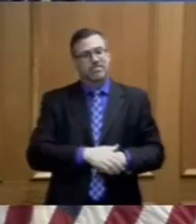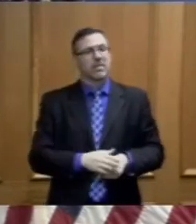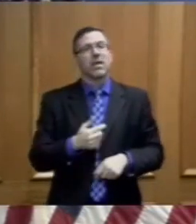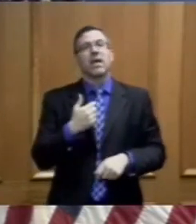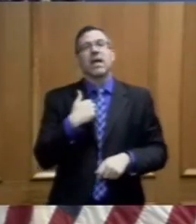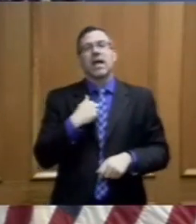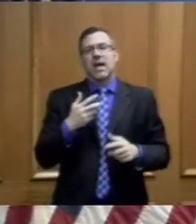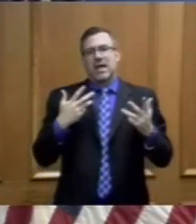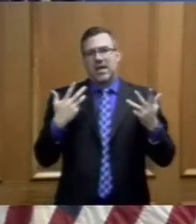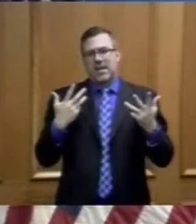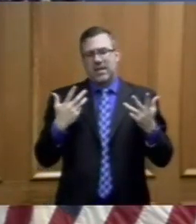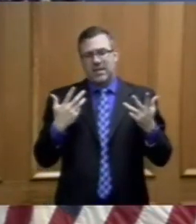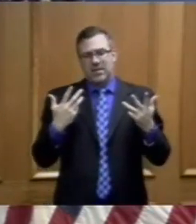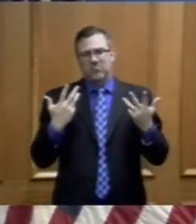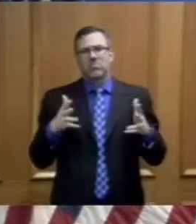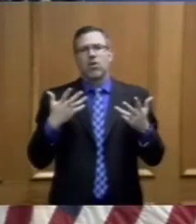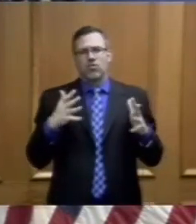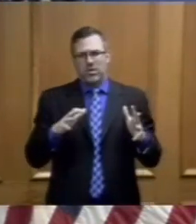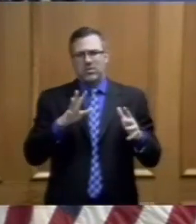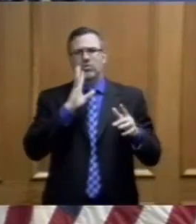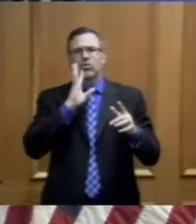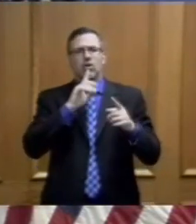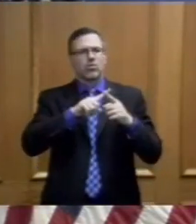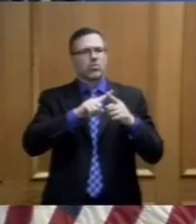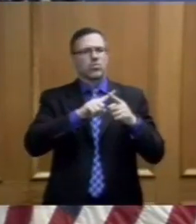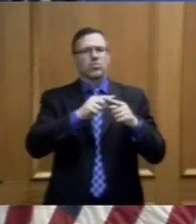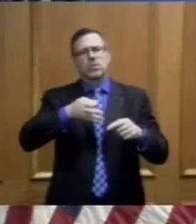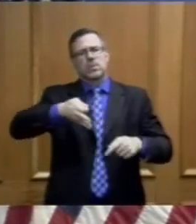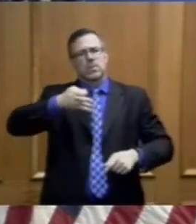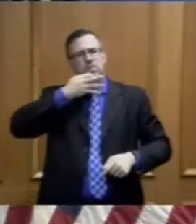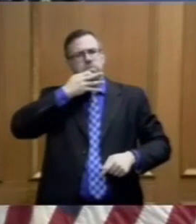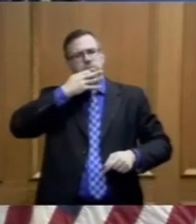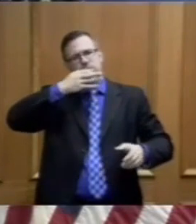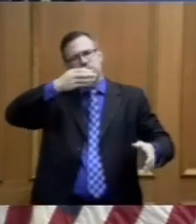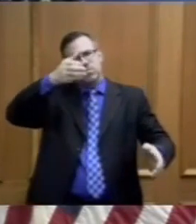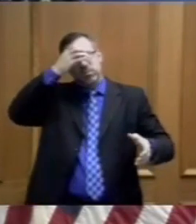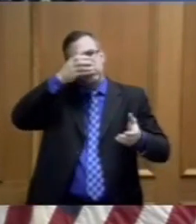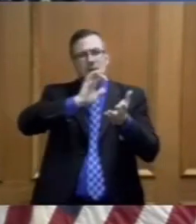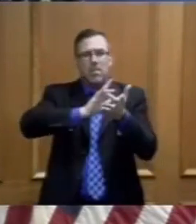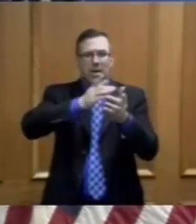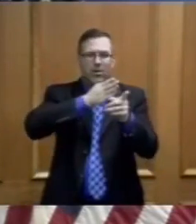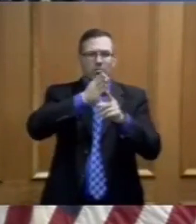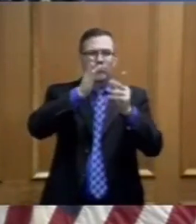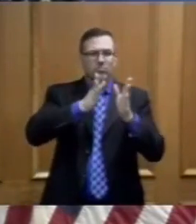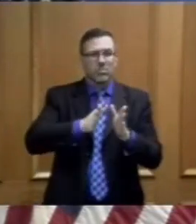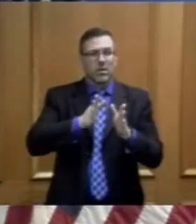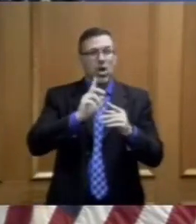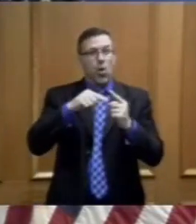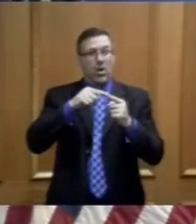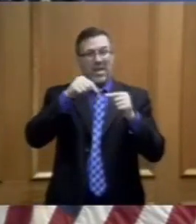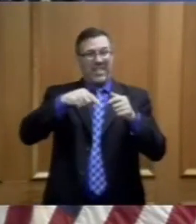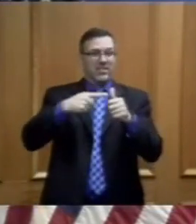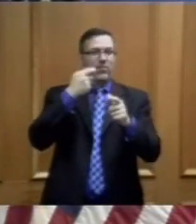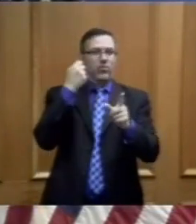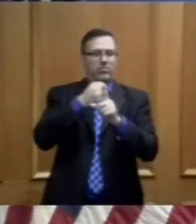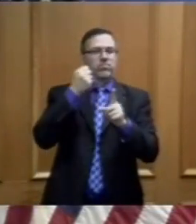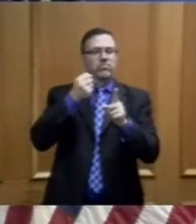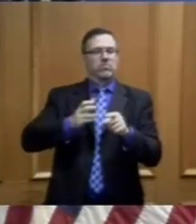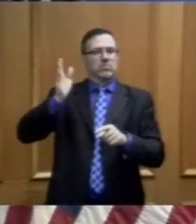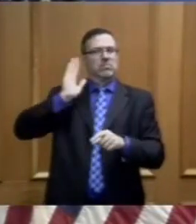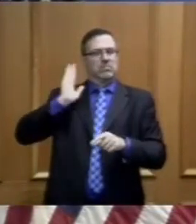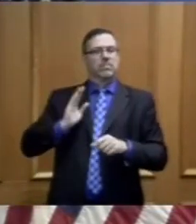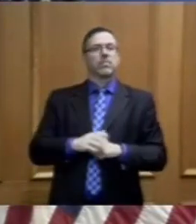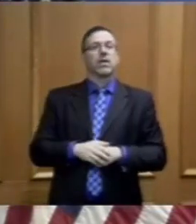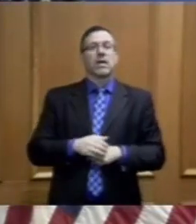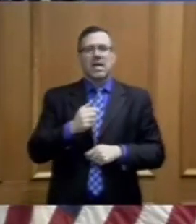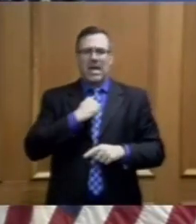with experts in the medical field since this began. Speaking to folks